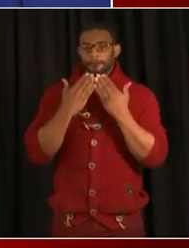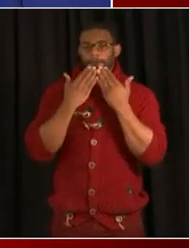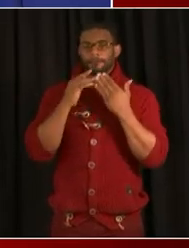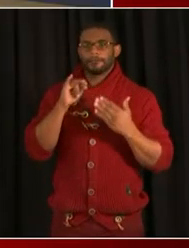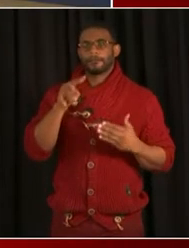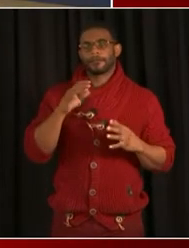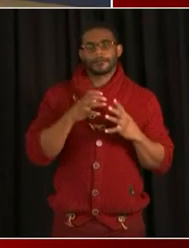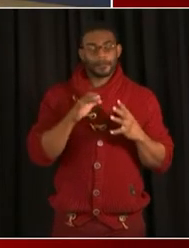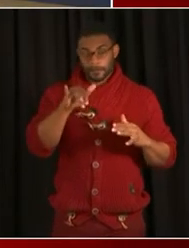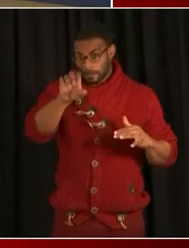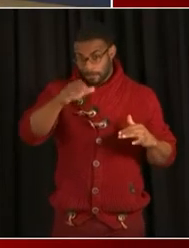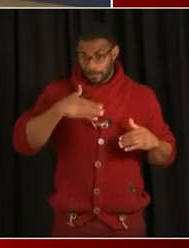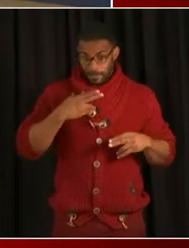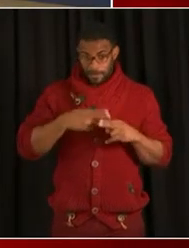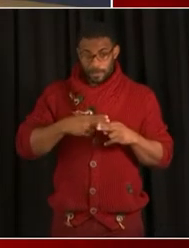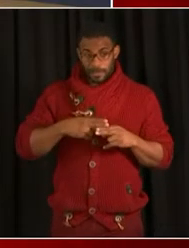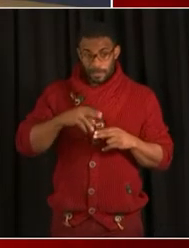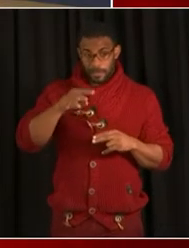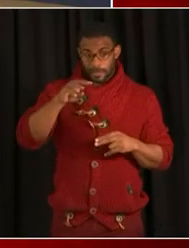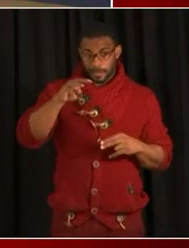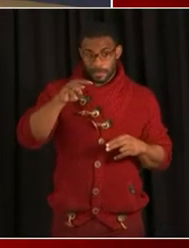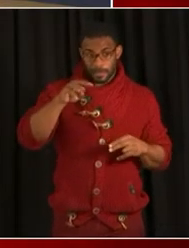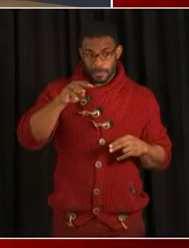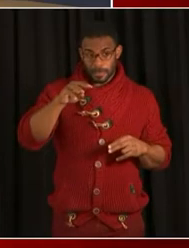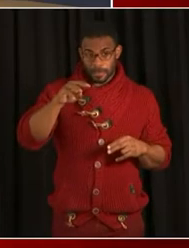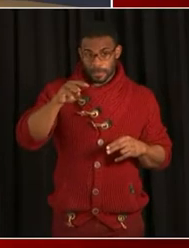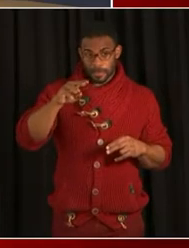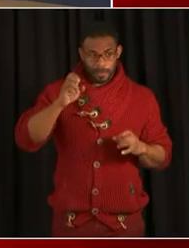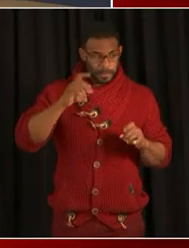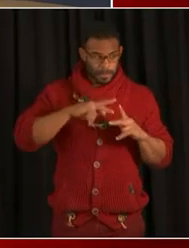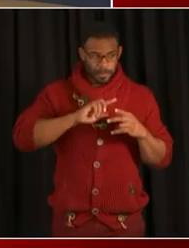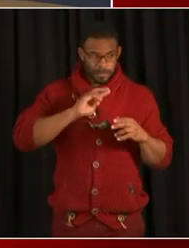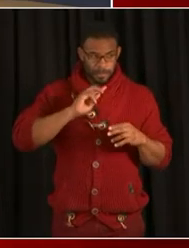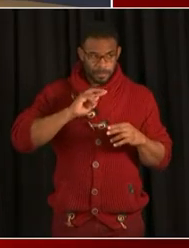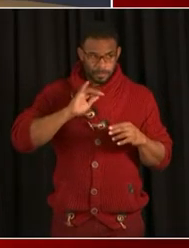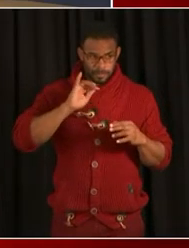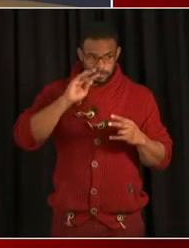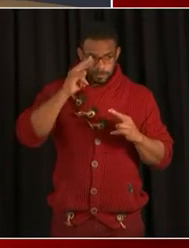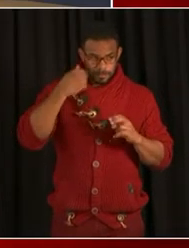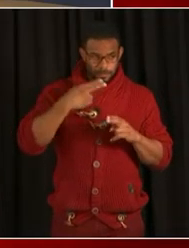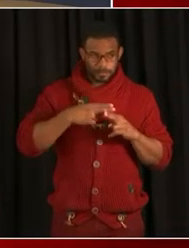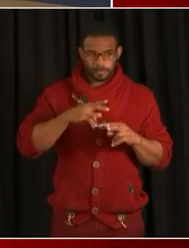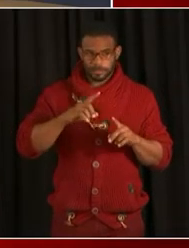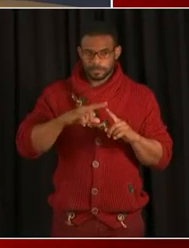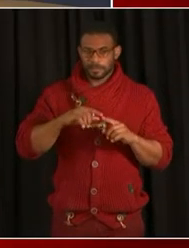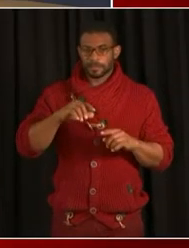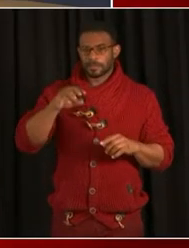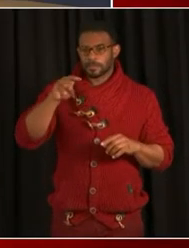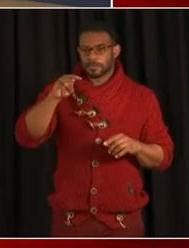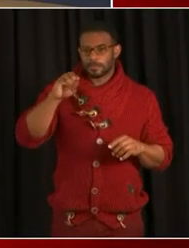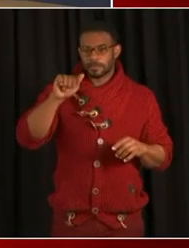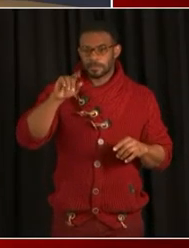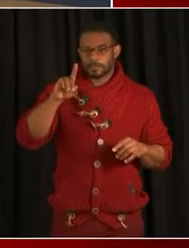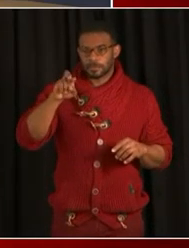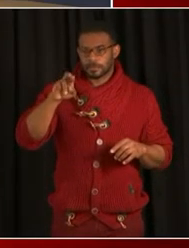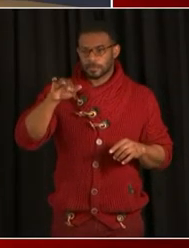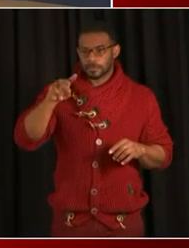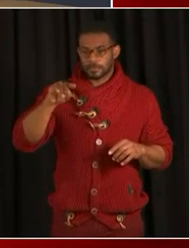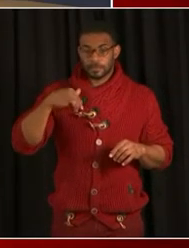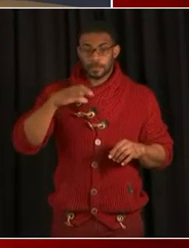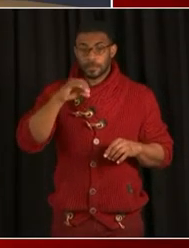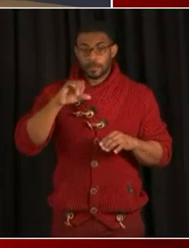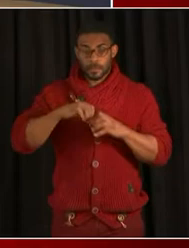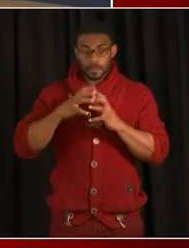Sean, so much. And yes, my name is not Medrano, as many people have been known to call me. It's Medrano, and I'm actually